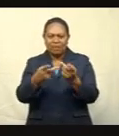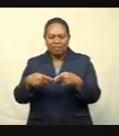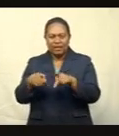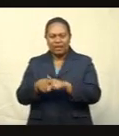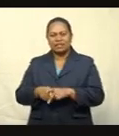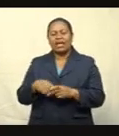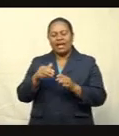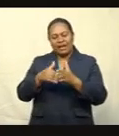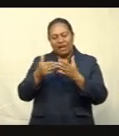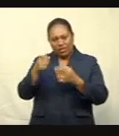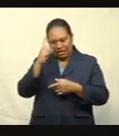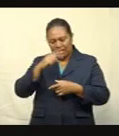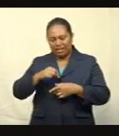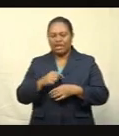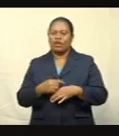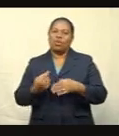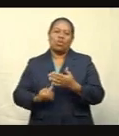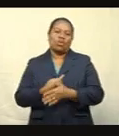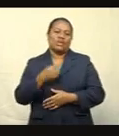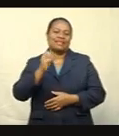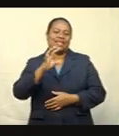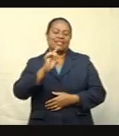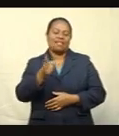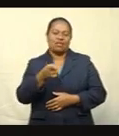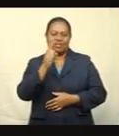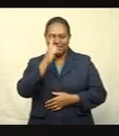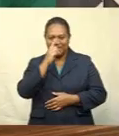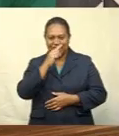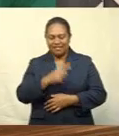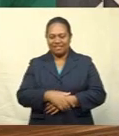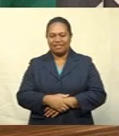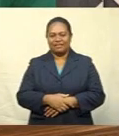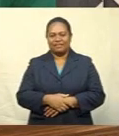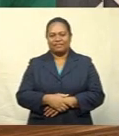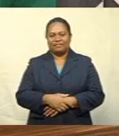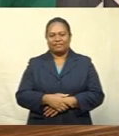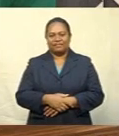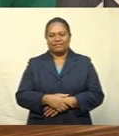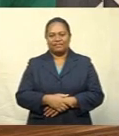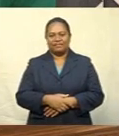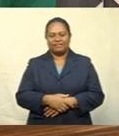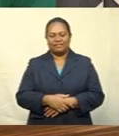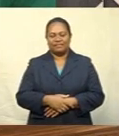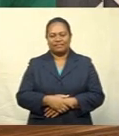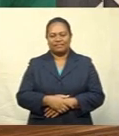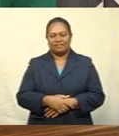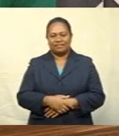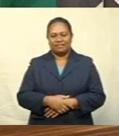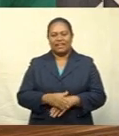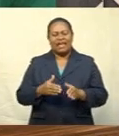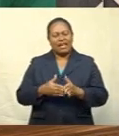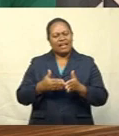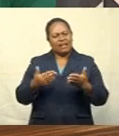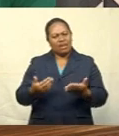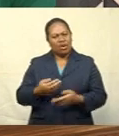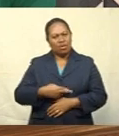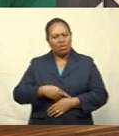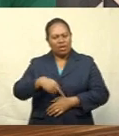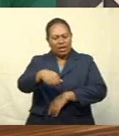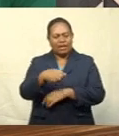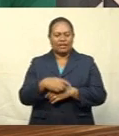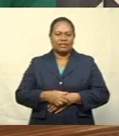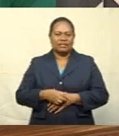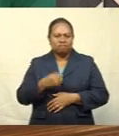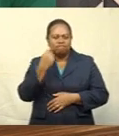they are only able to house more than 10,000 people. Jamie. Thank you, Kara. Now, the recent wake-up call for our